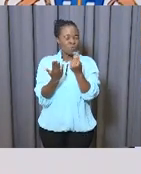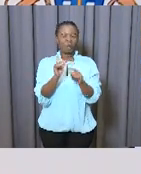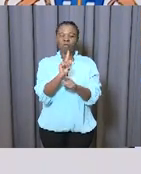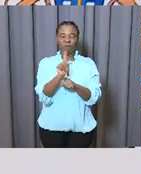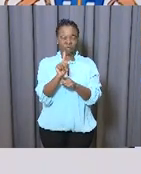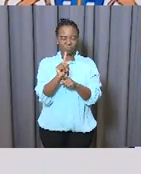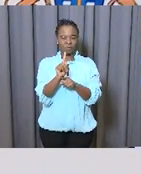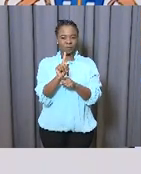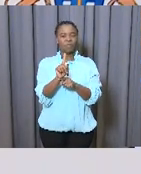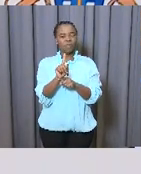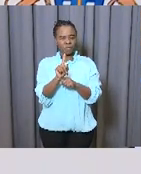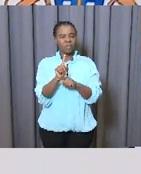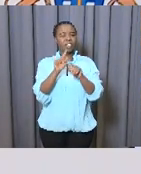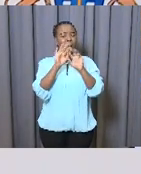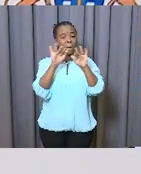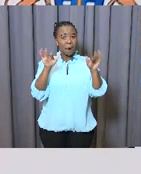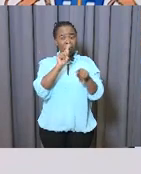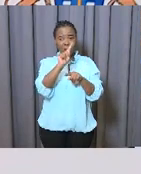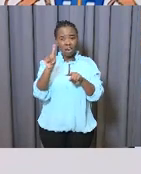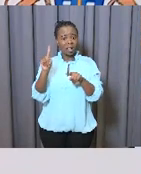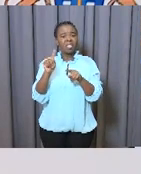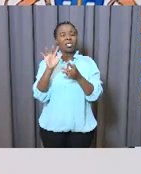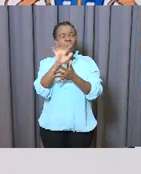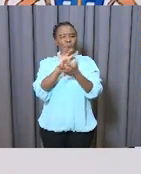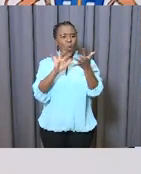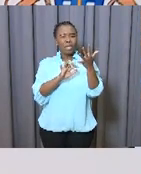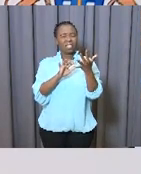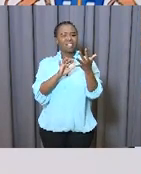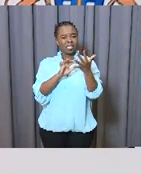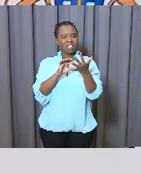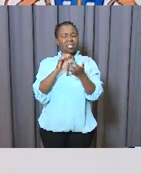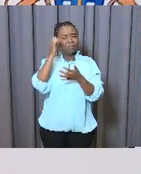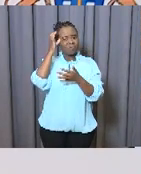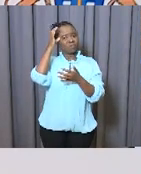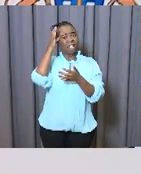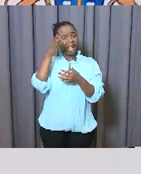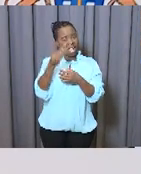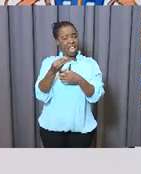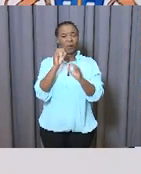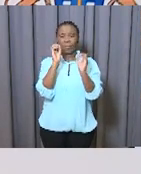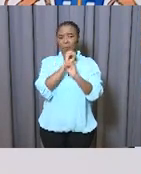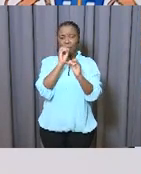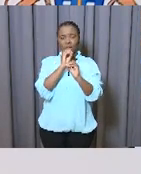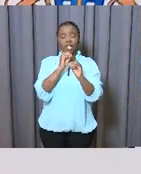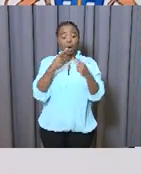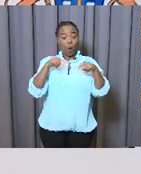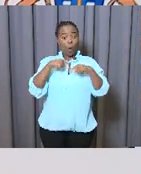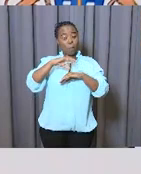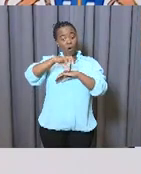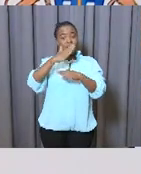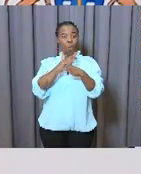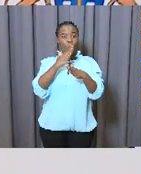heard stories from people who are not as informed, who are not as close to the way we work in our province, who say